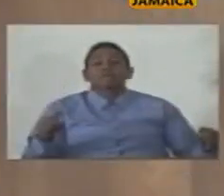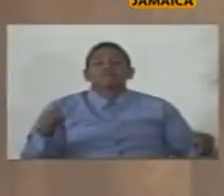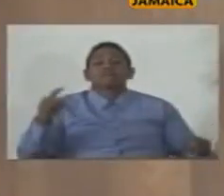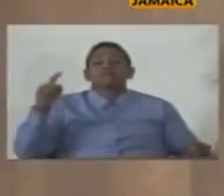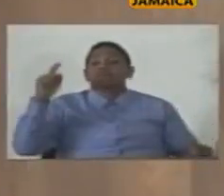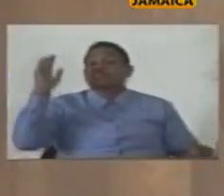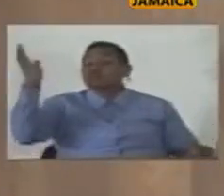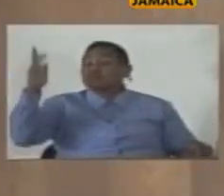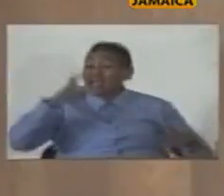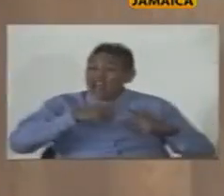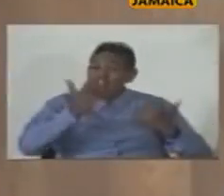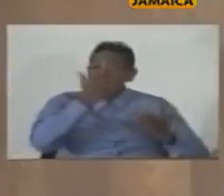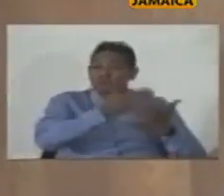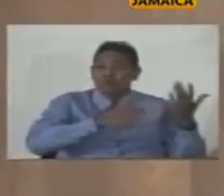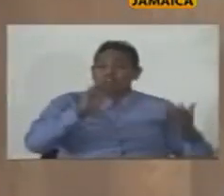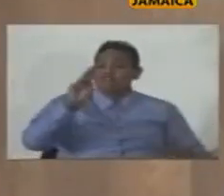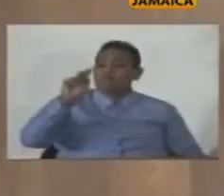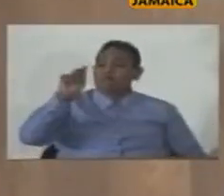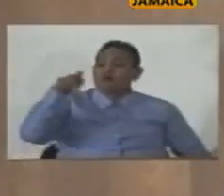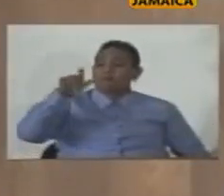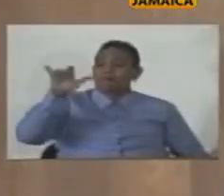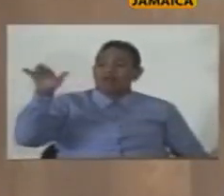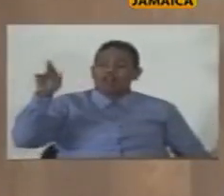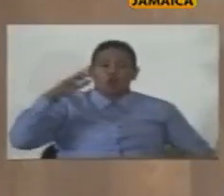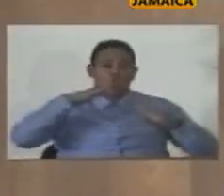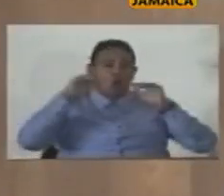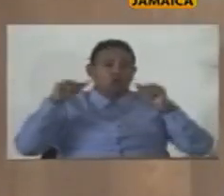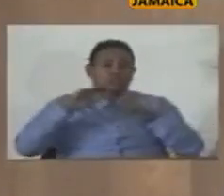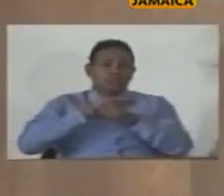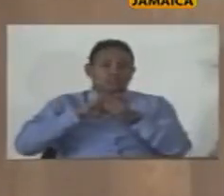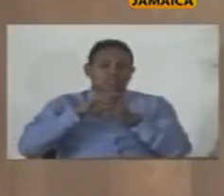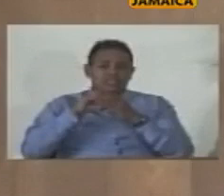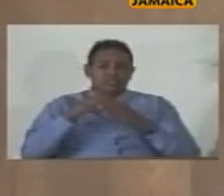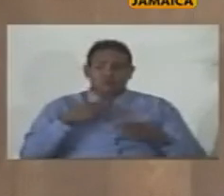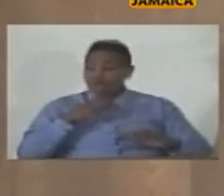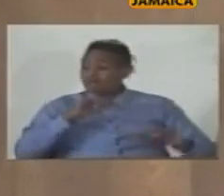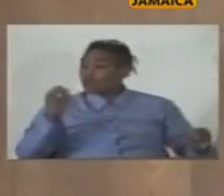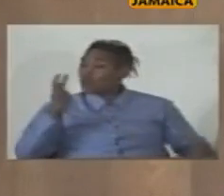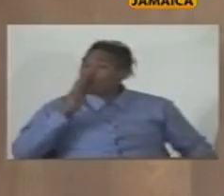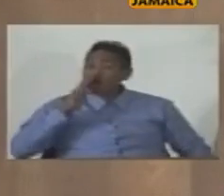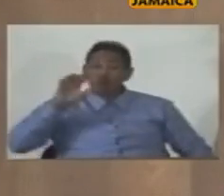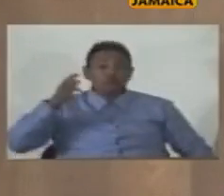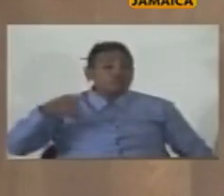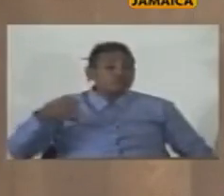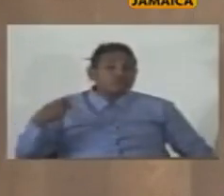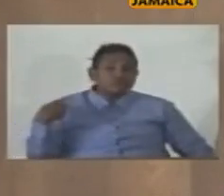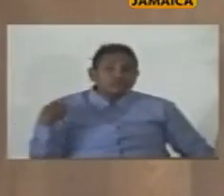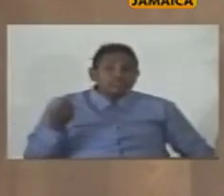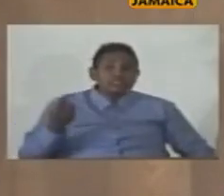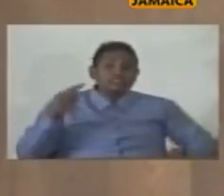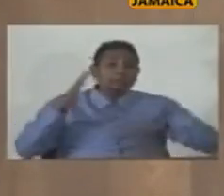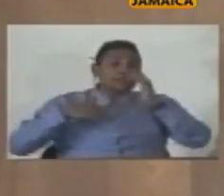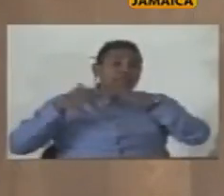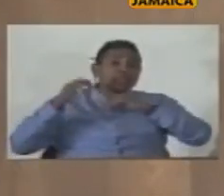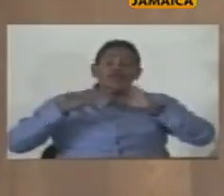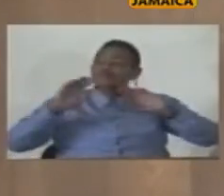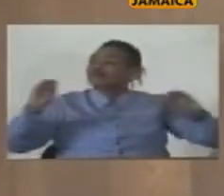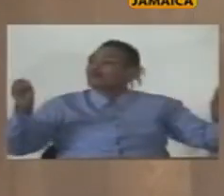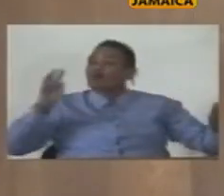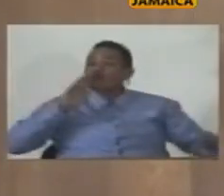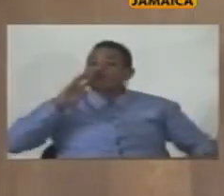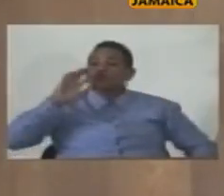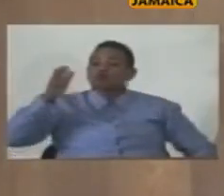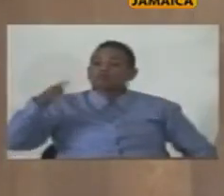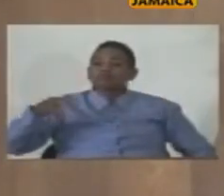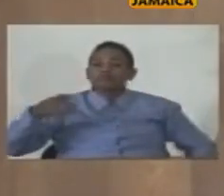large section of the Mount Pelly housing scheme in my constituency, which never had running water since it was built, now has